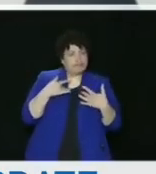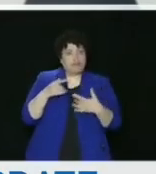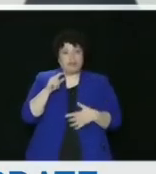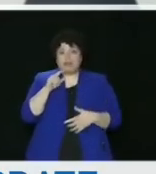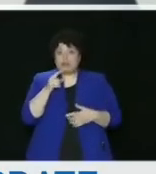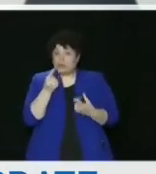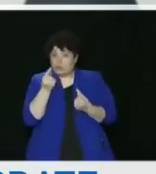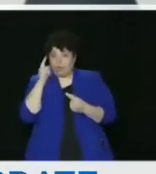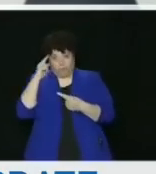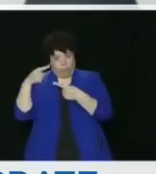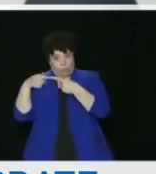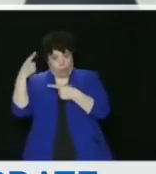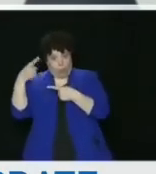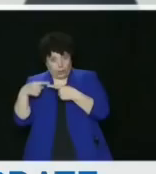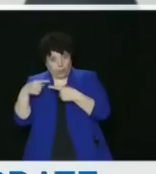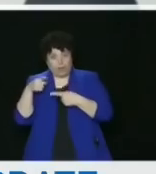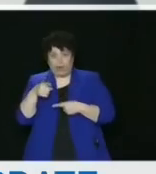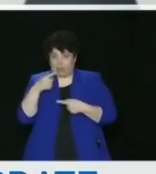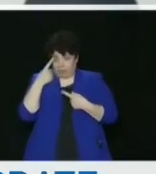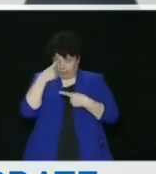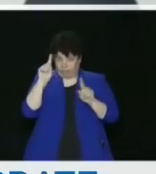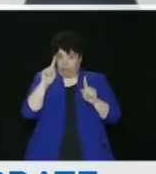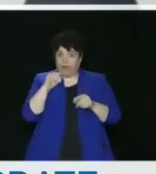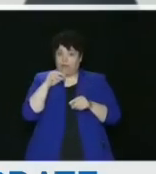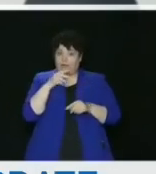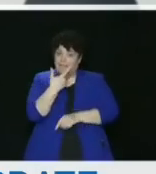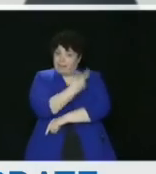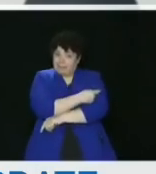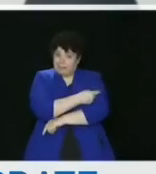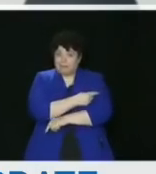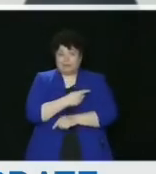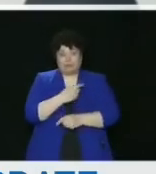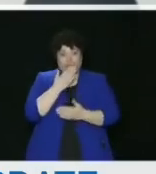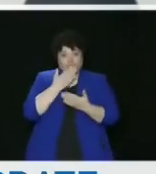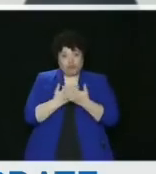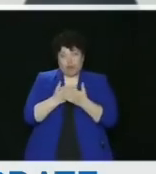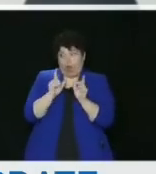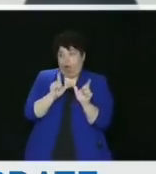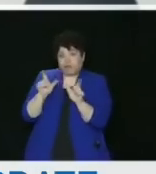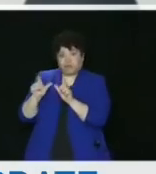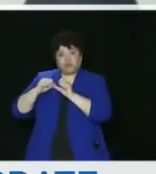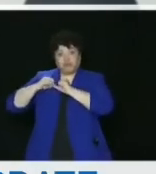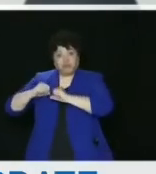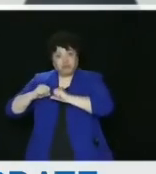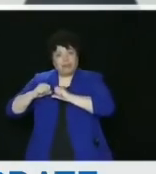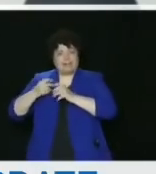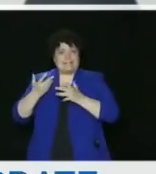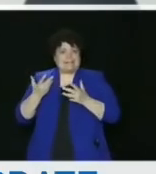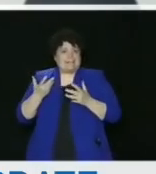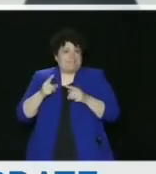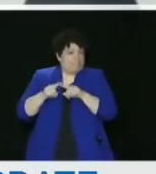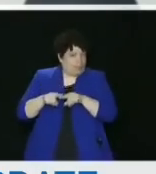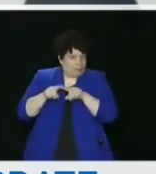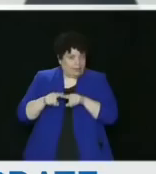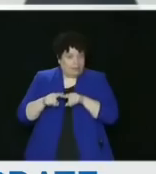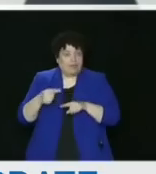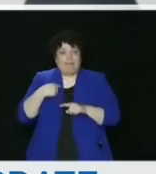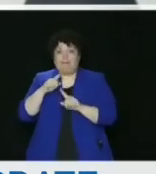the effectiveness of the vaccine. So I can't give you a very precise answer